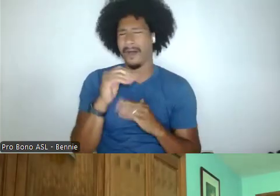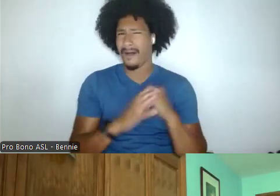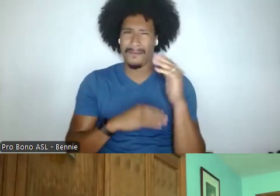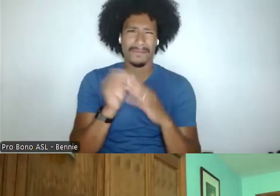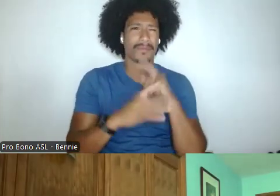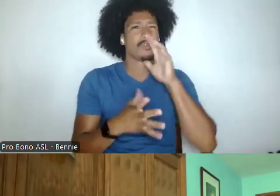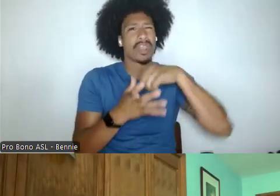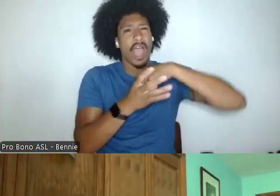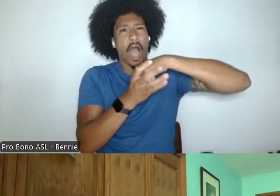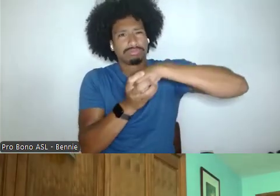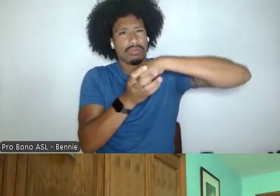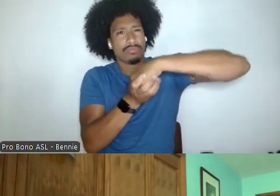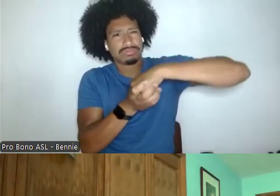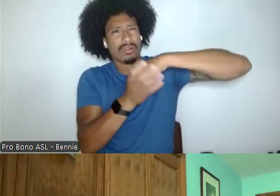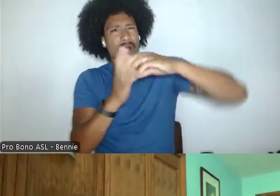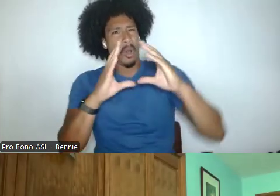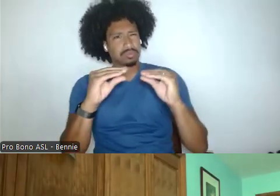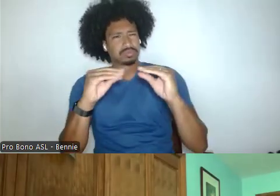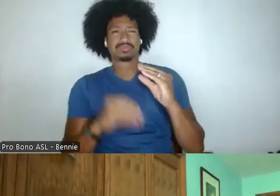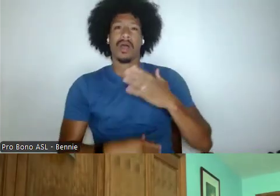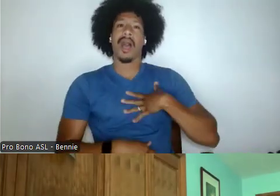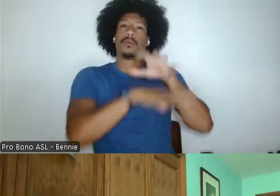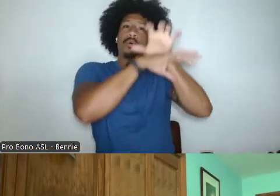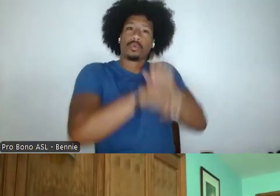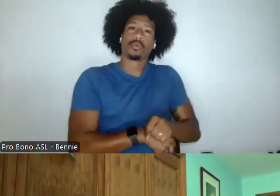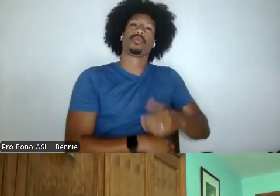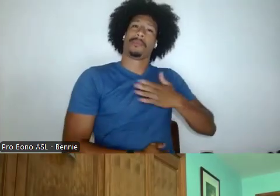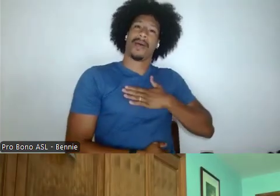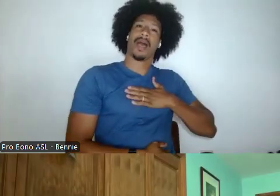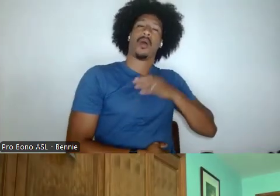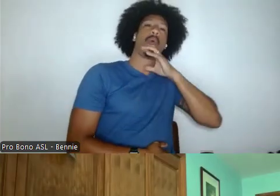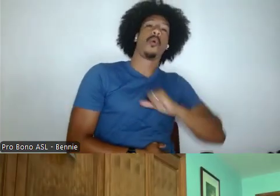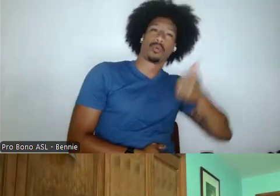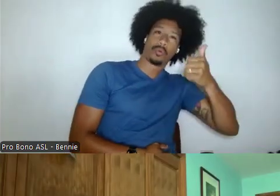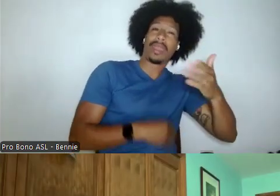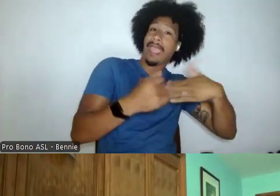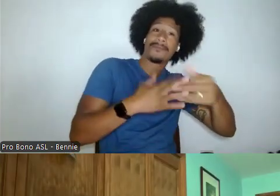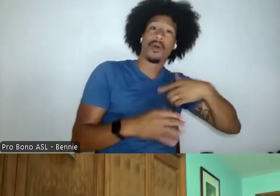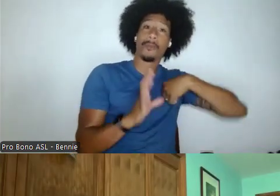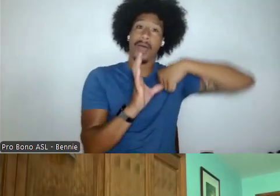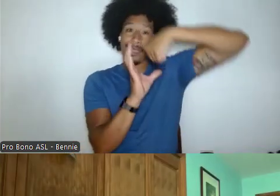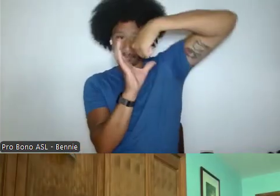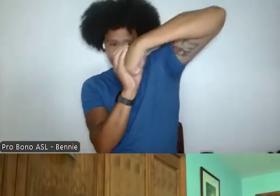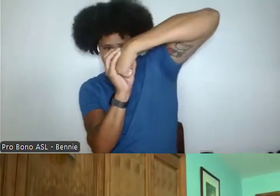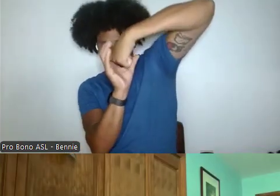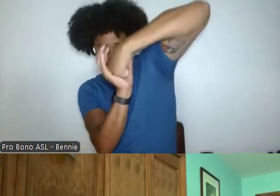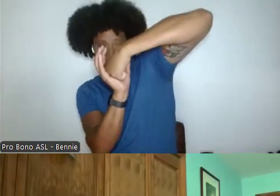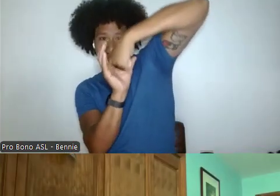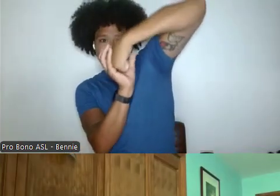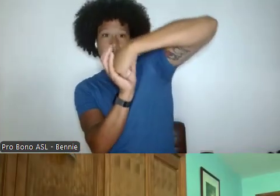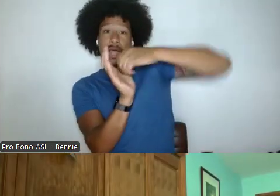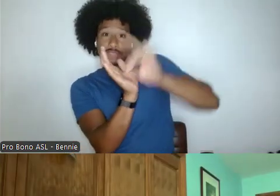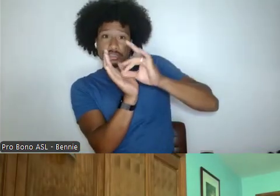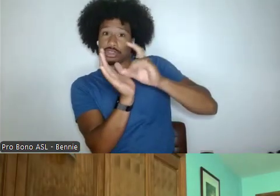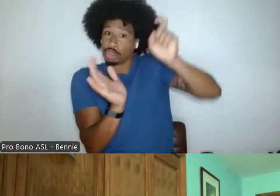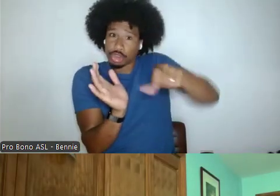gotten used to the way in which my old one was deformed. And even though I touch the bottom in ways that I shouldn't, I am